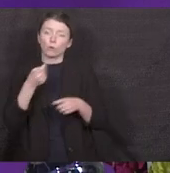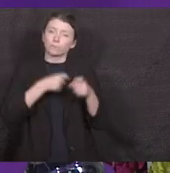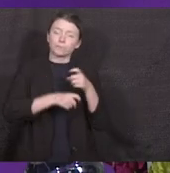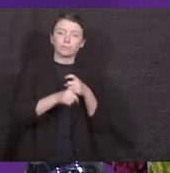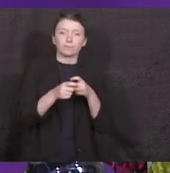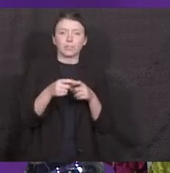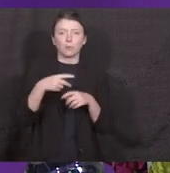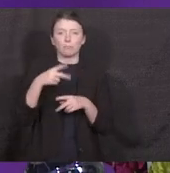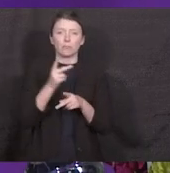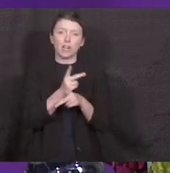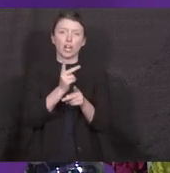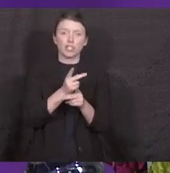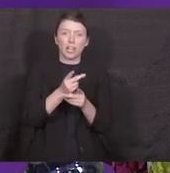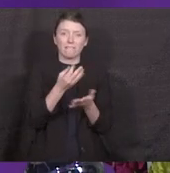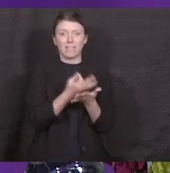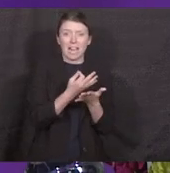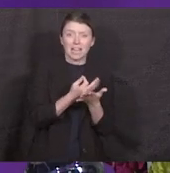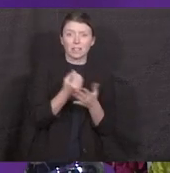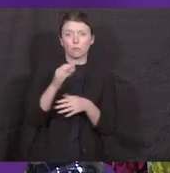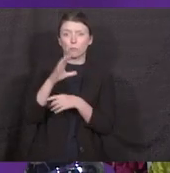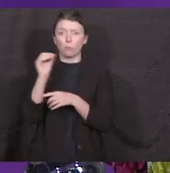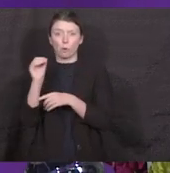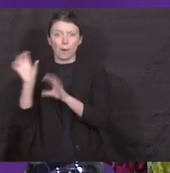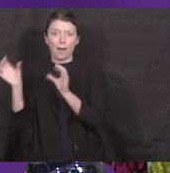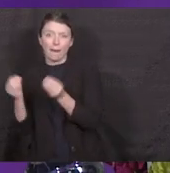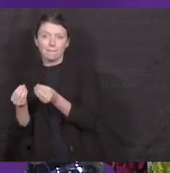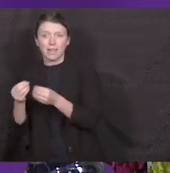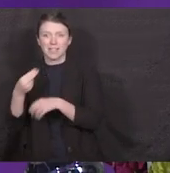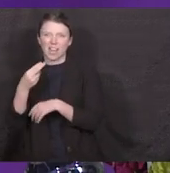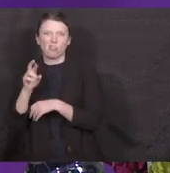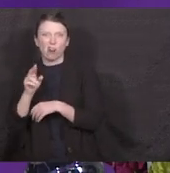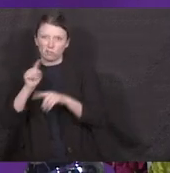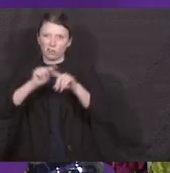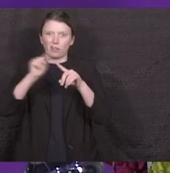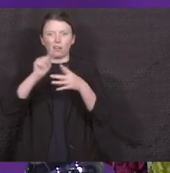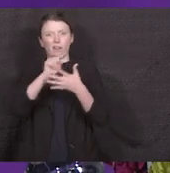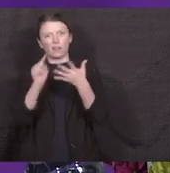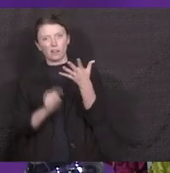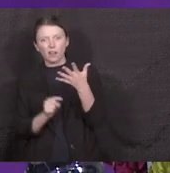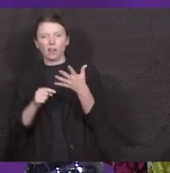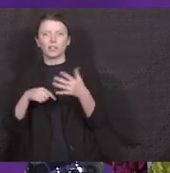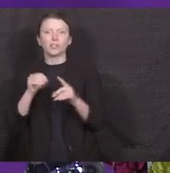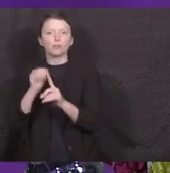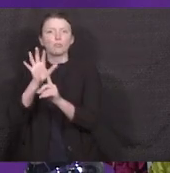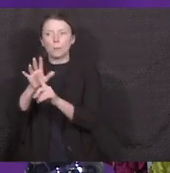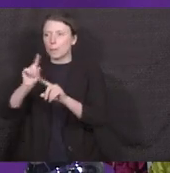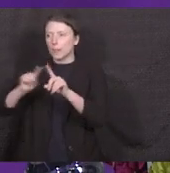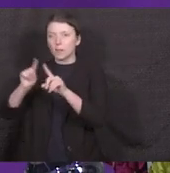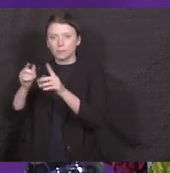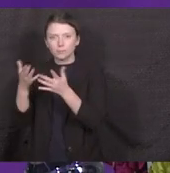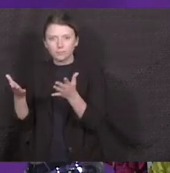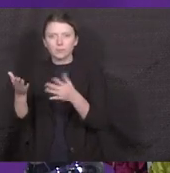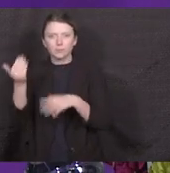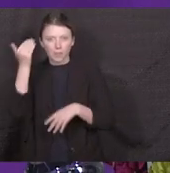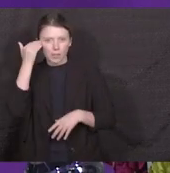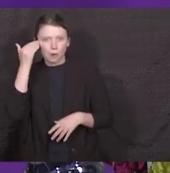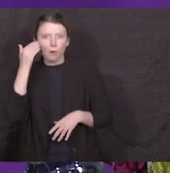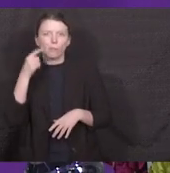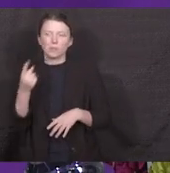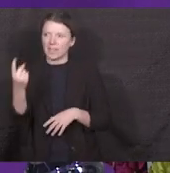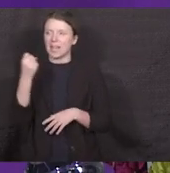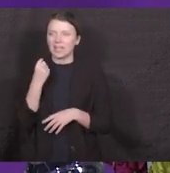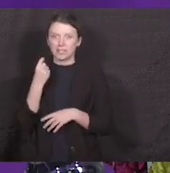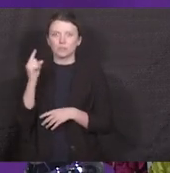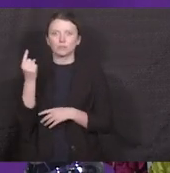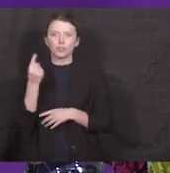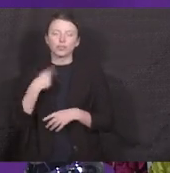production finance or work in a corporate office and do HR. And so we try to expose them, because that's always something they come to us first and ask, is those